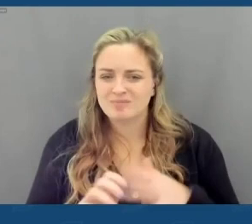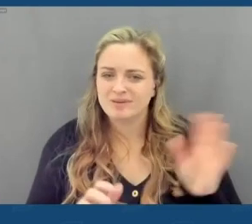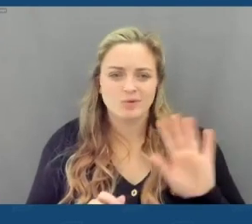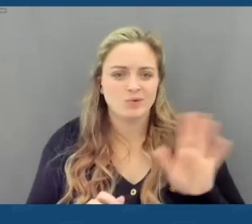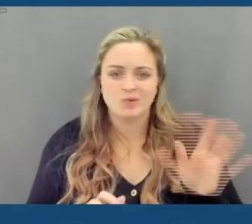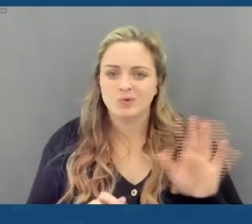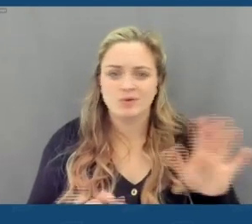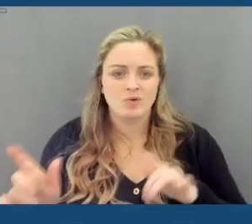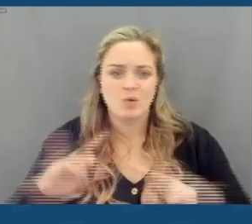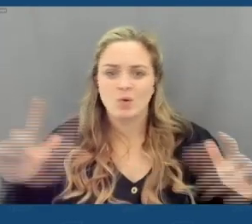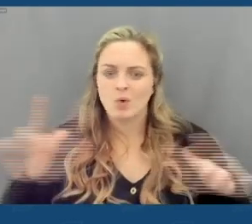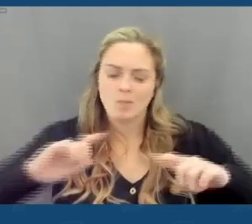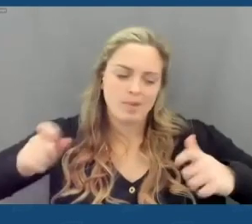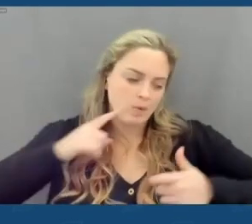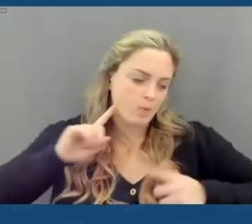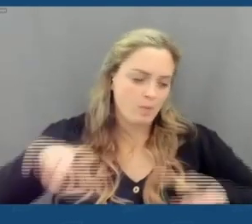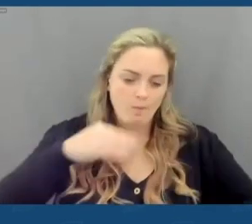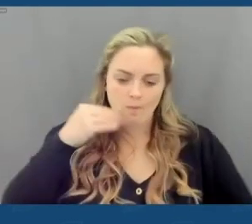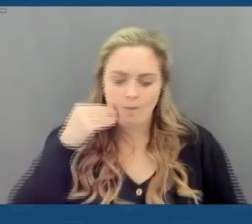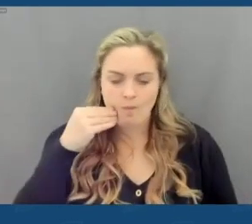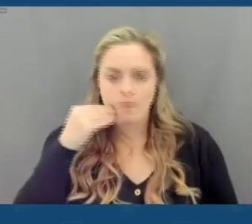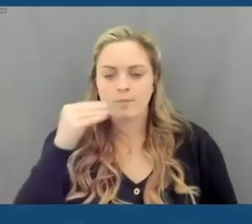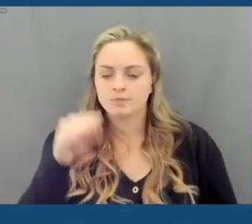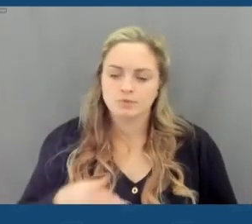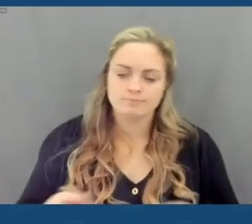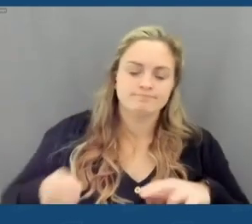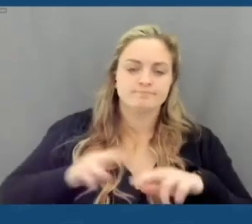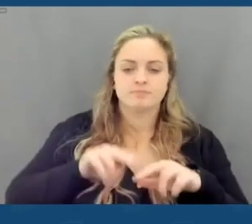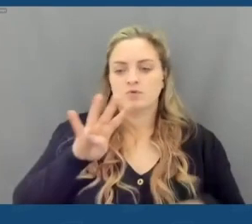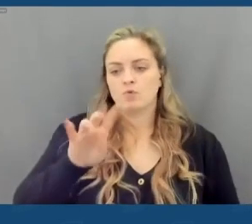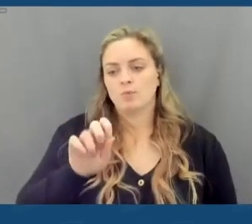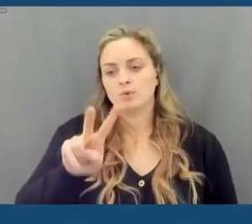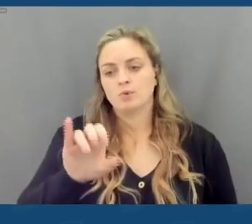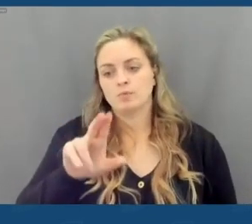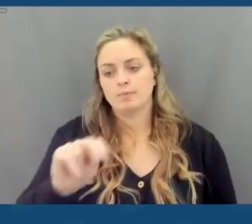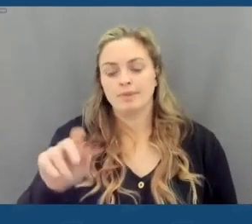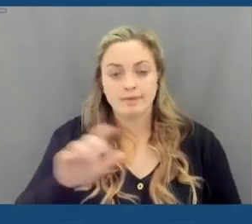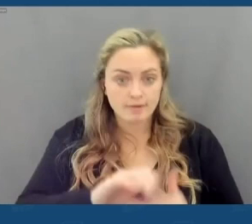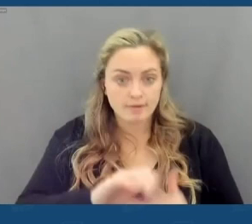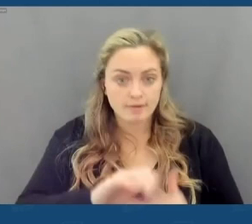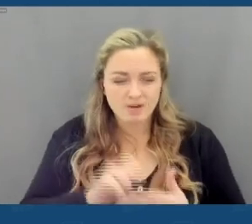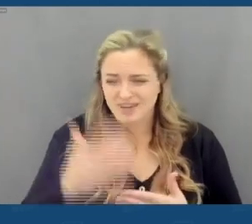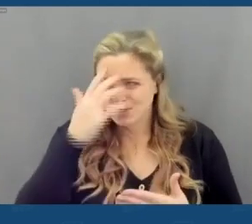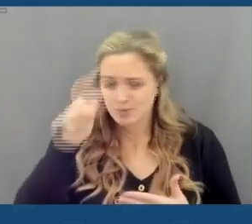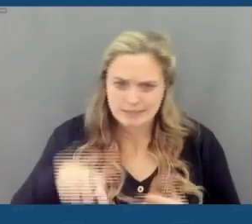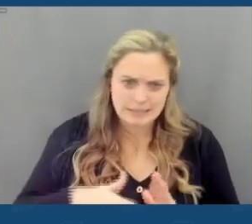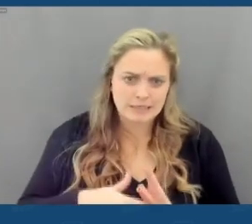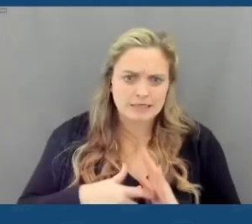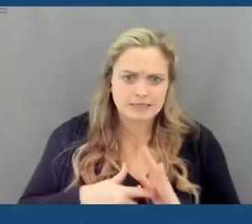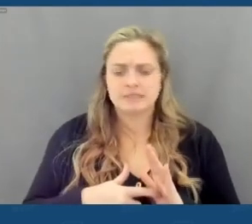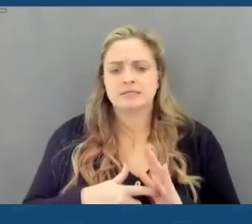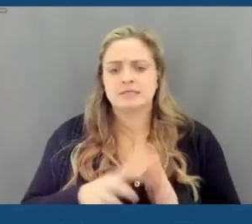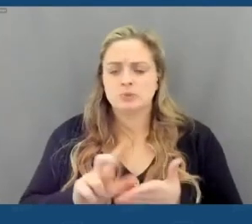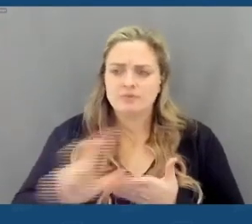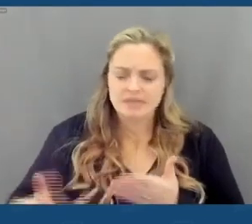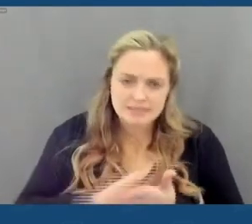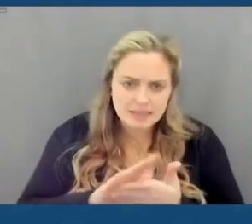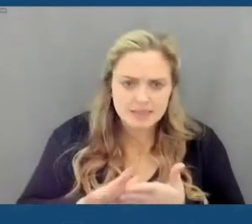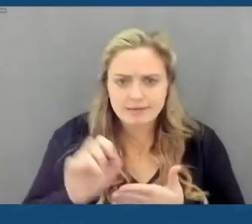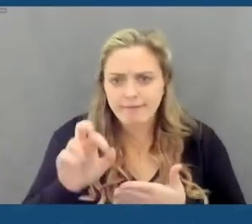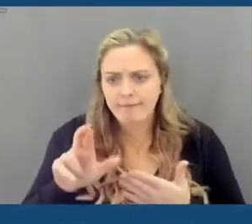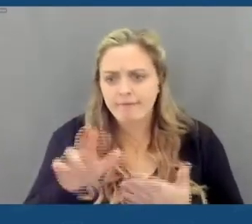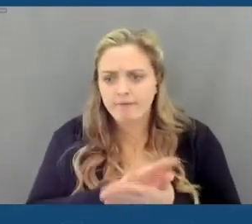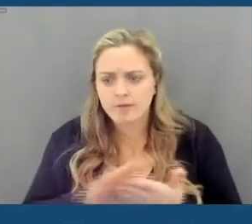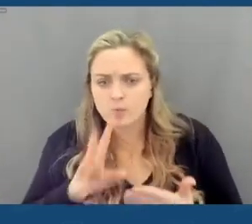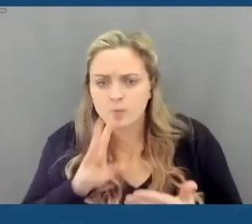we go home. I raised it to $4.2 billion because I knew the need was so great to be able to invest in clean air, clean water, and